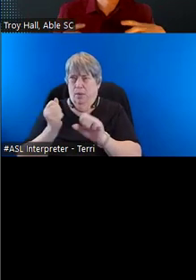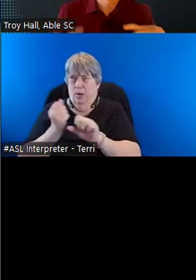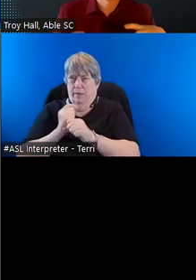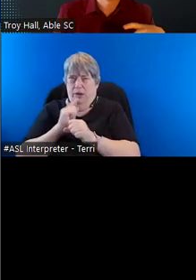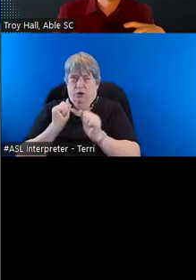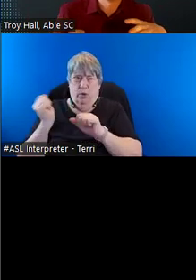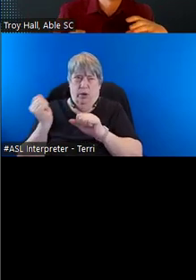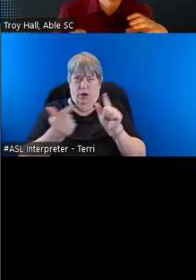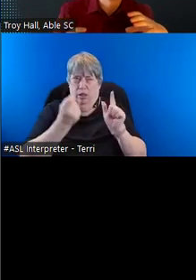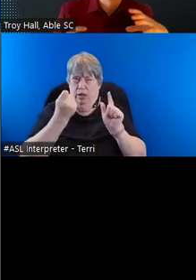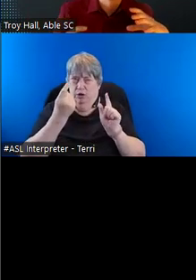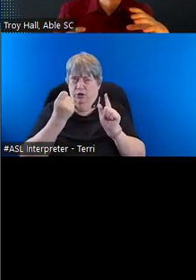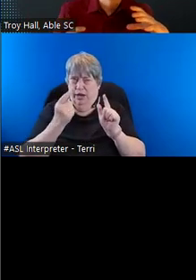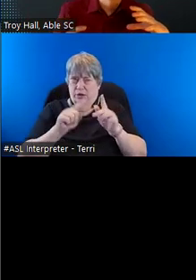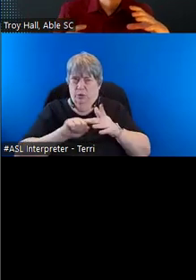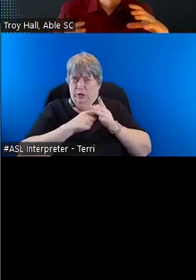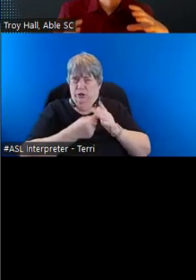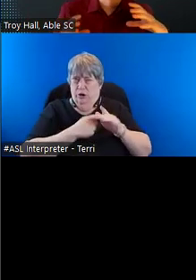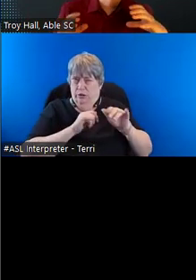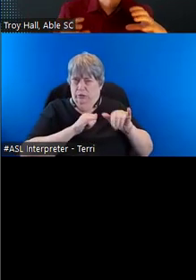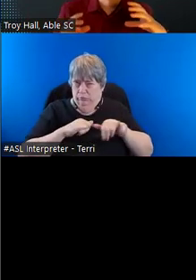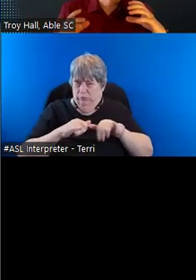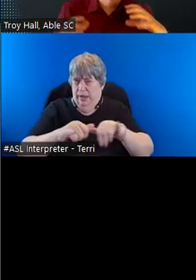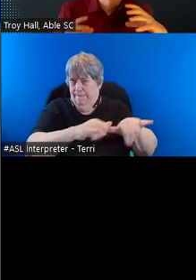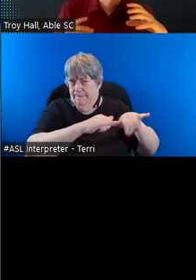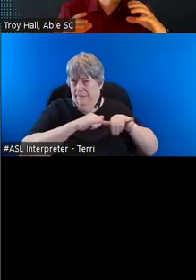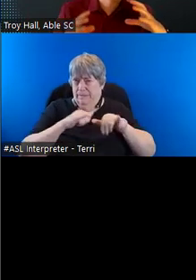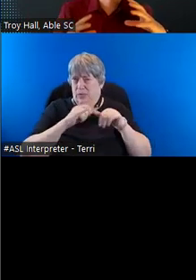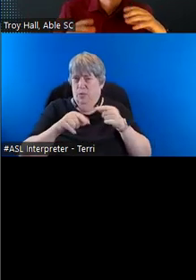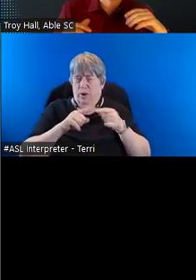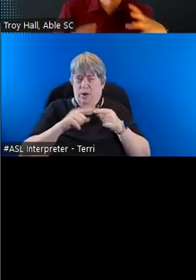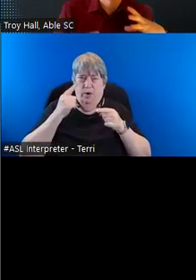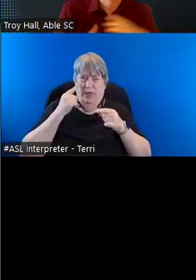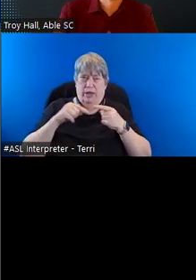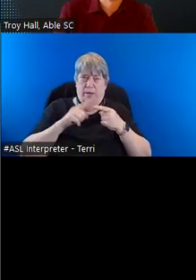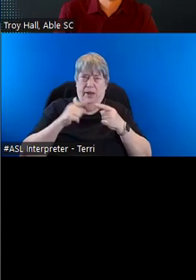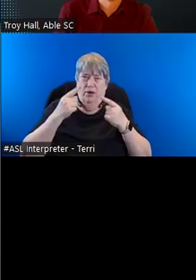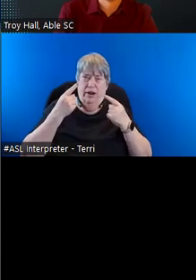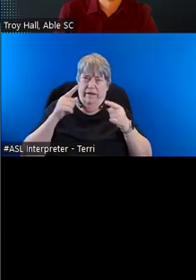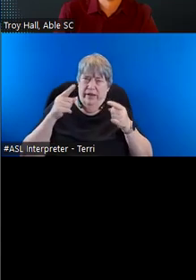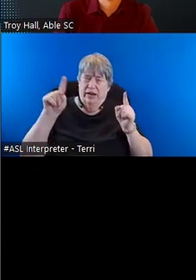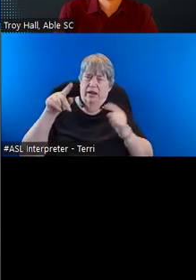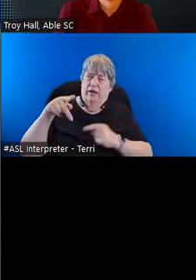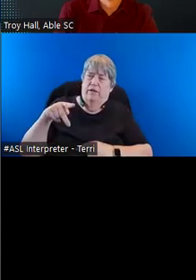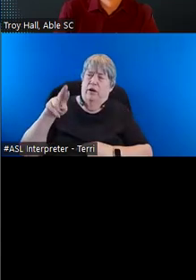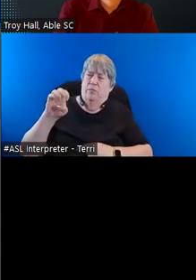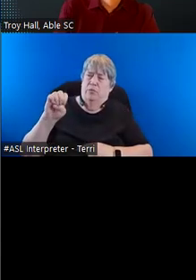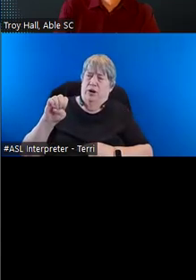the same paradigm when we're thinking about effective pre-ETS and youth transition